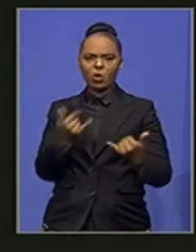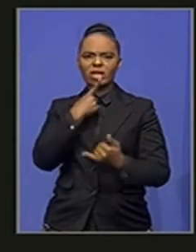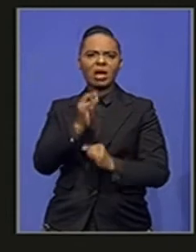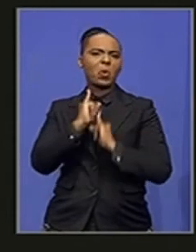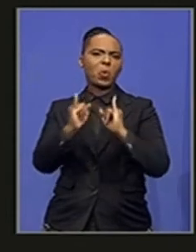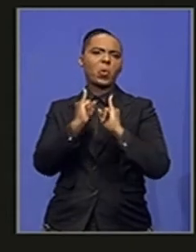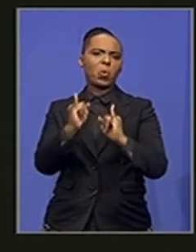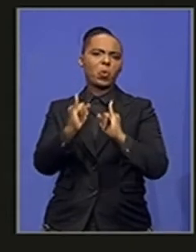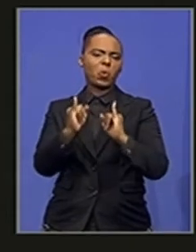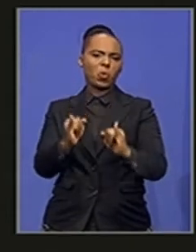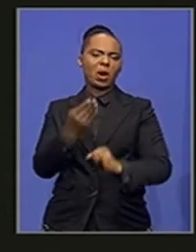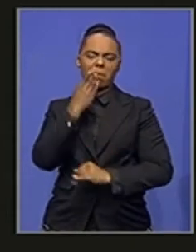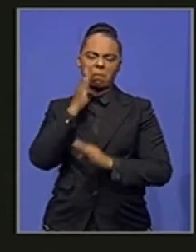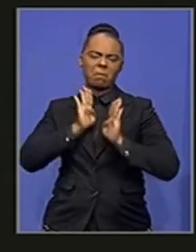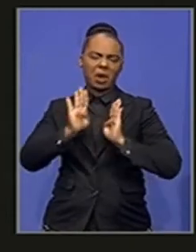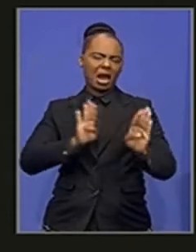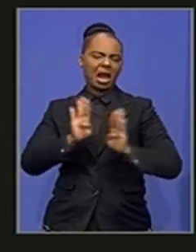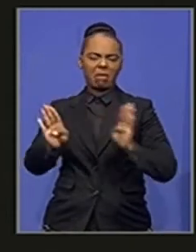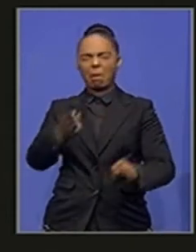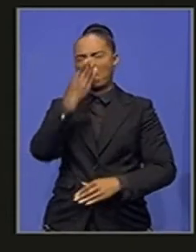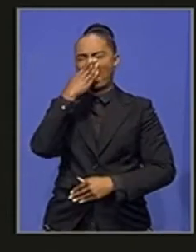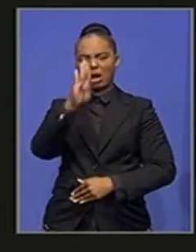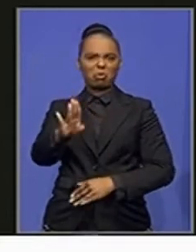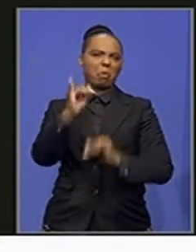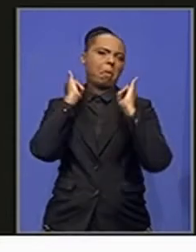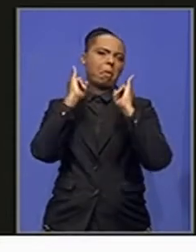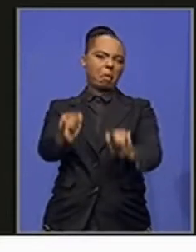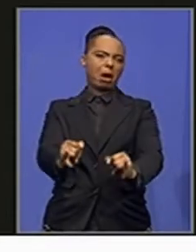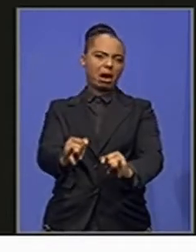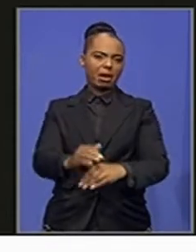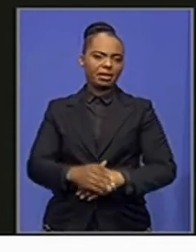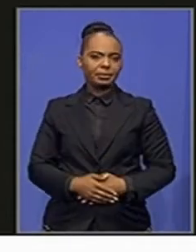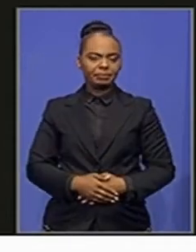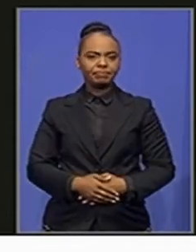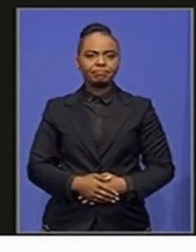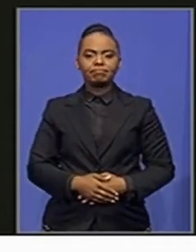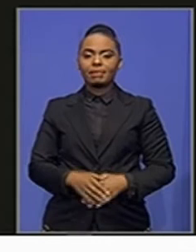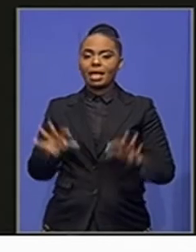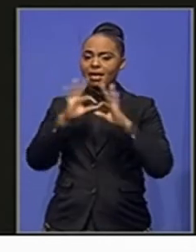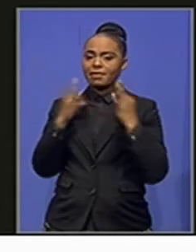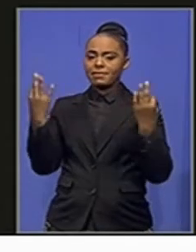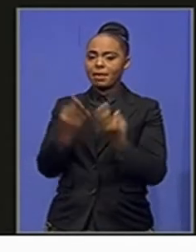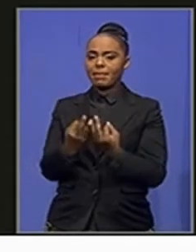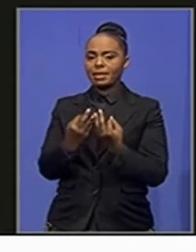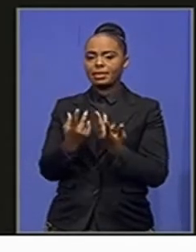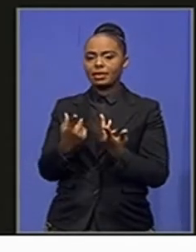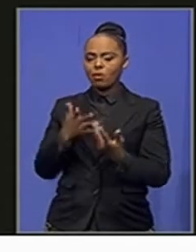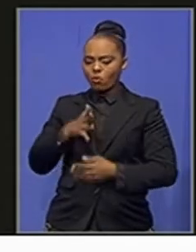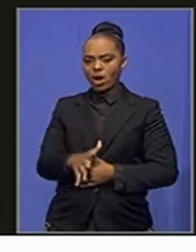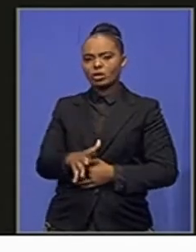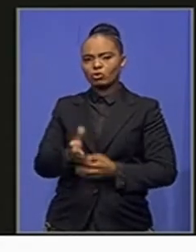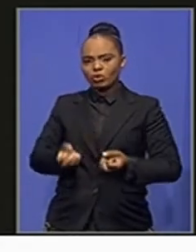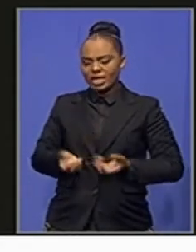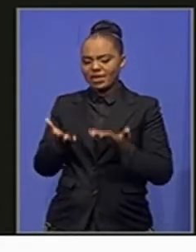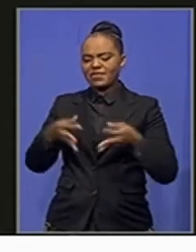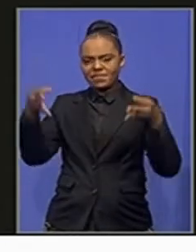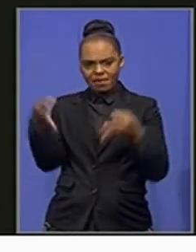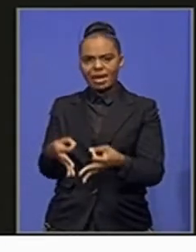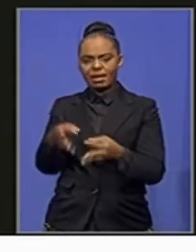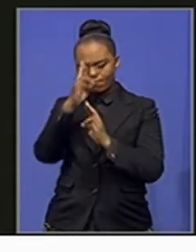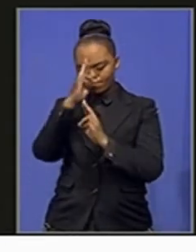We as a family, when we were unable to give her a dignified funeral that she